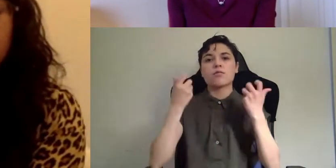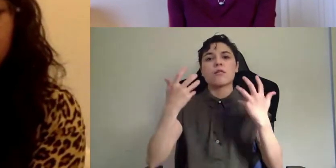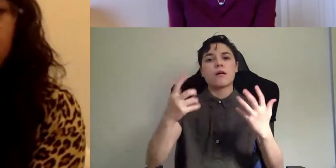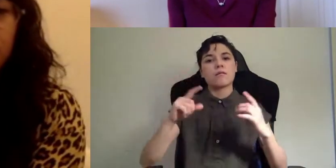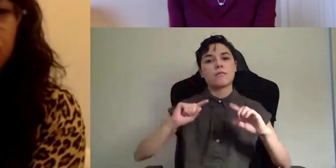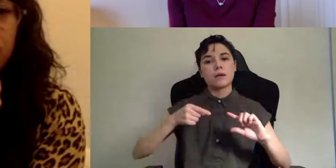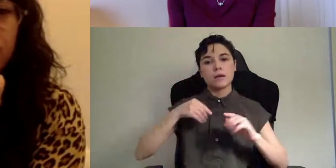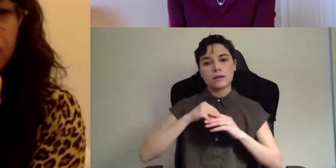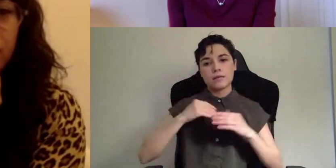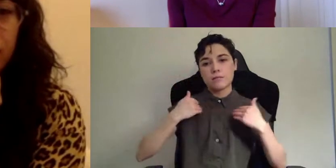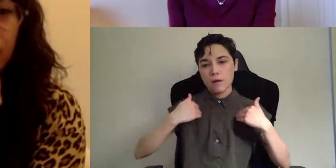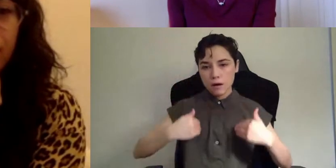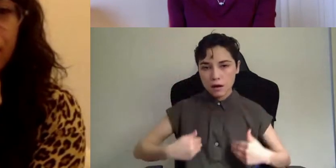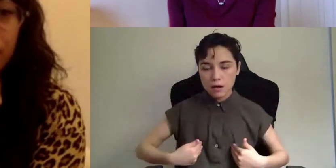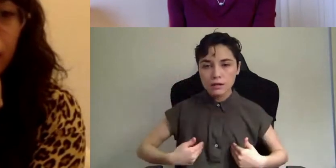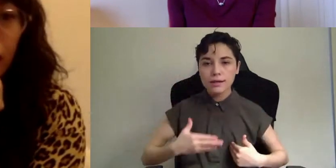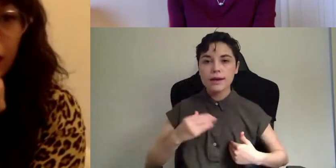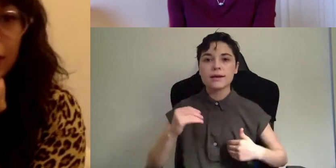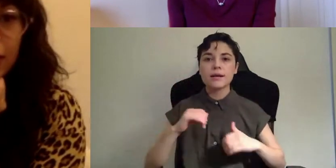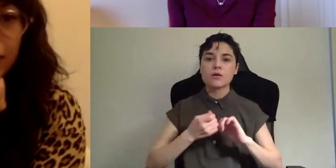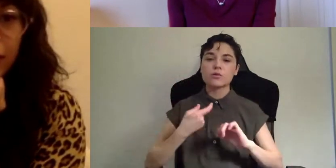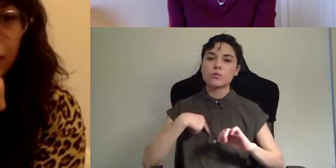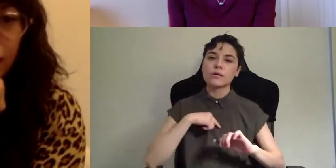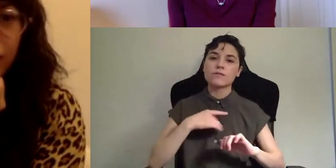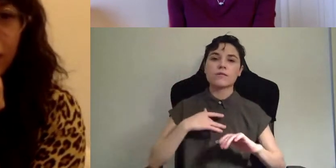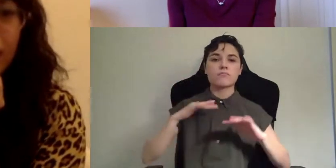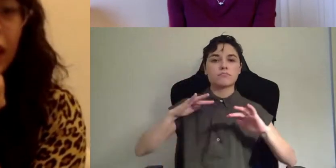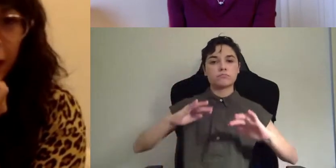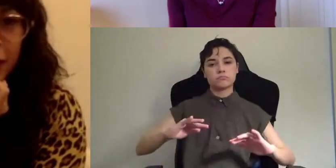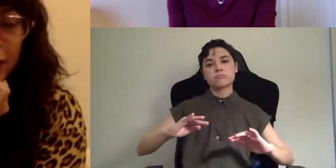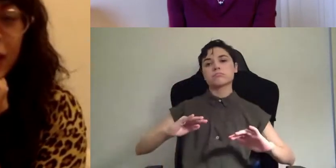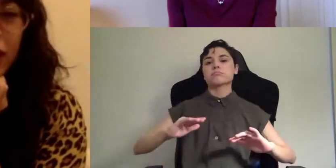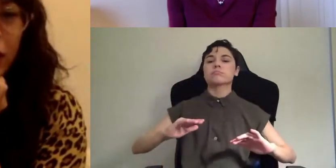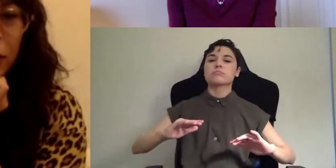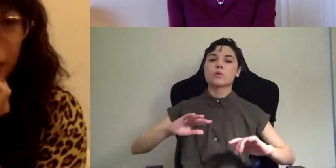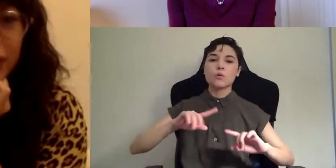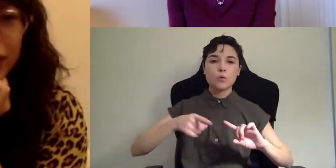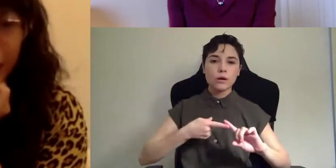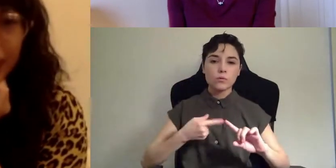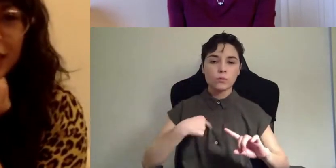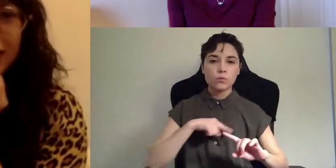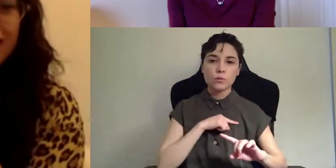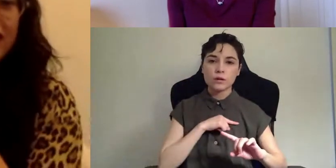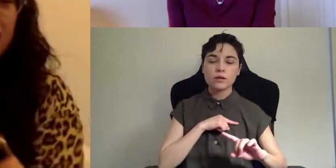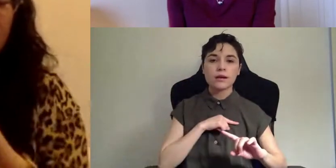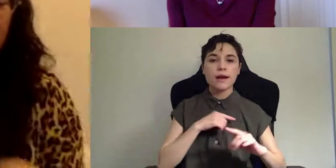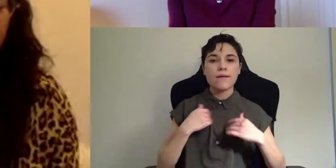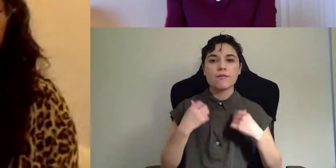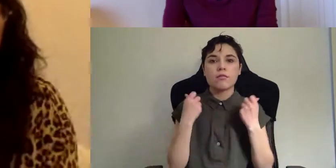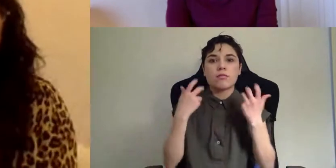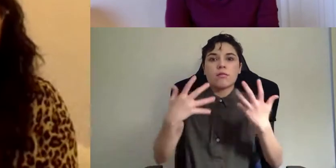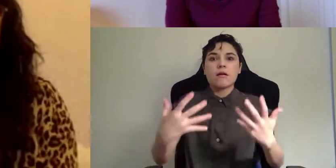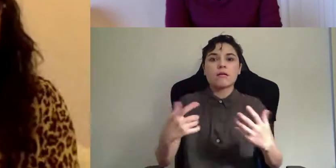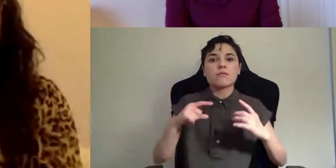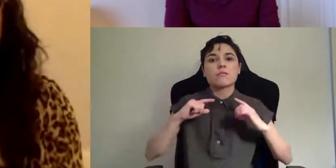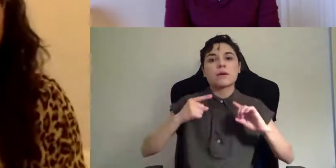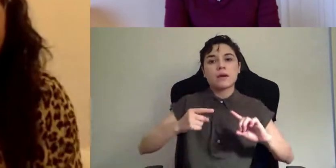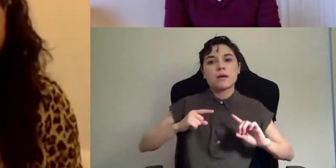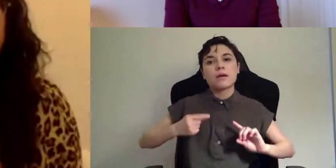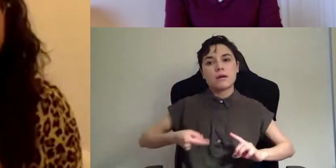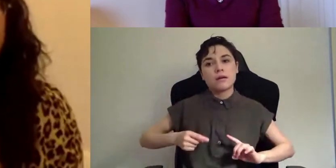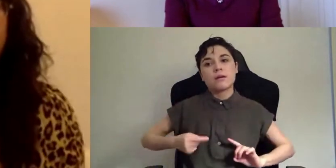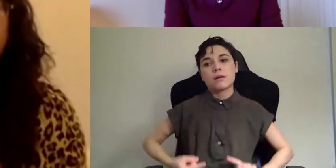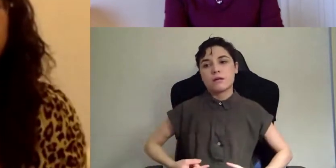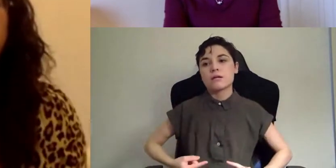we're in constant pain due to disability? Yes. Yes, anonymous, yes. I appreciate